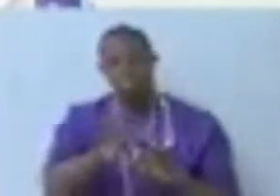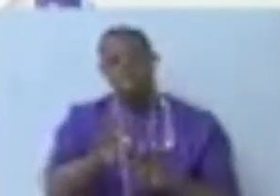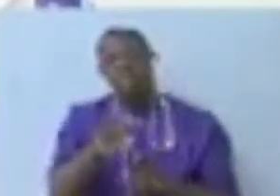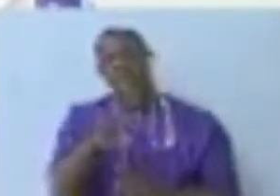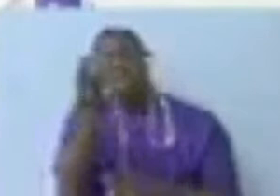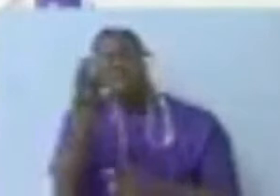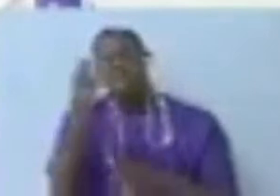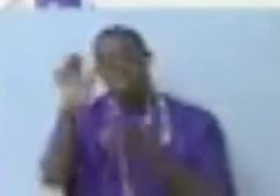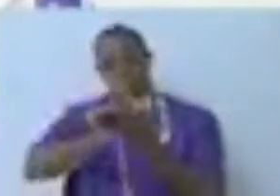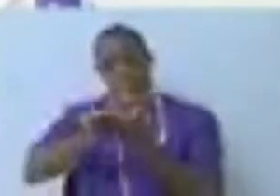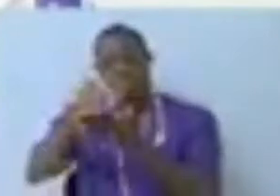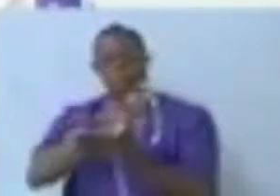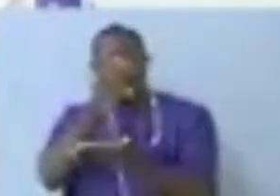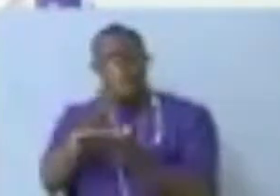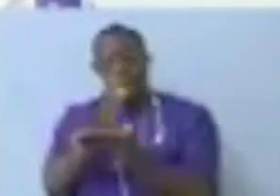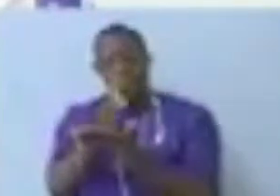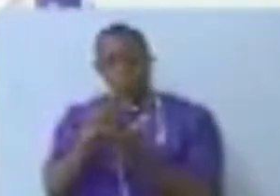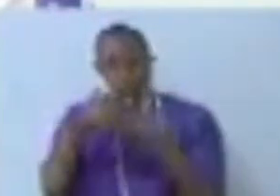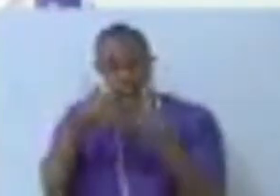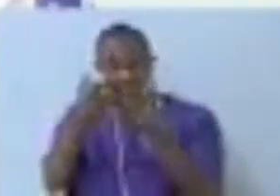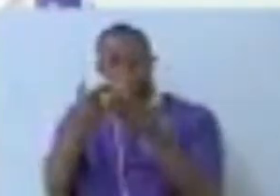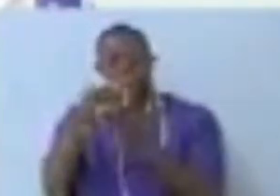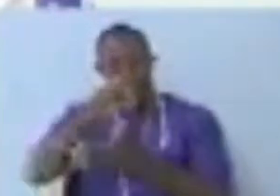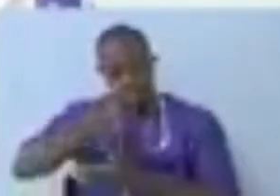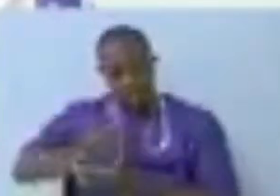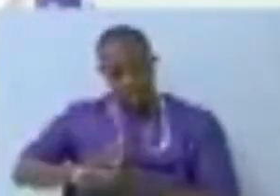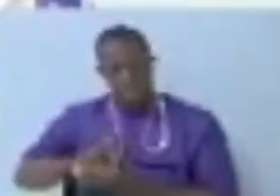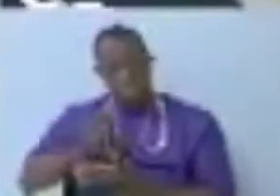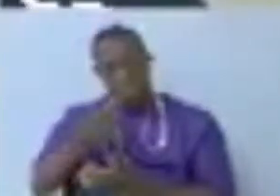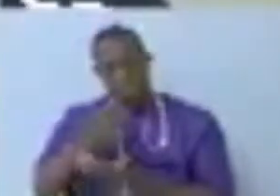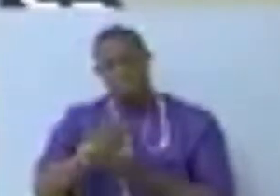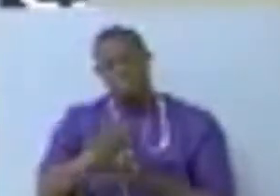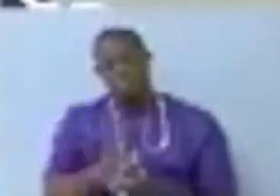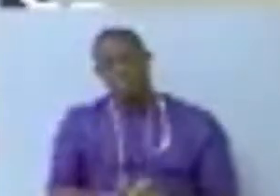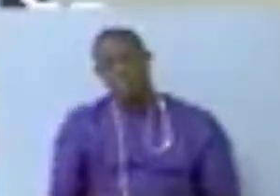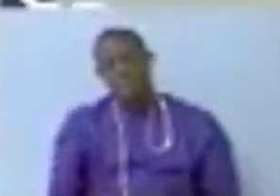pieces of evidence as exhibits.